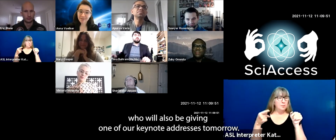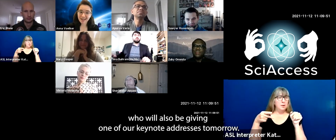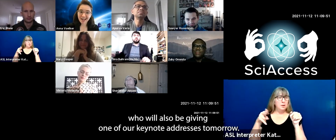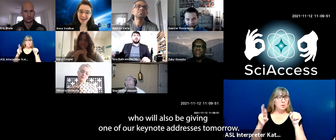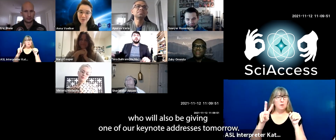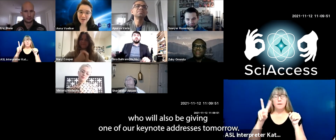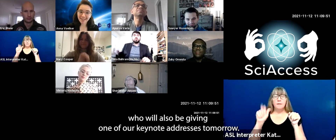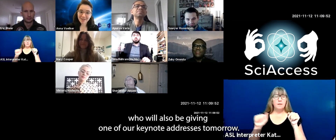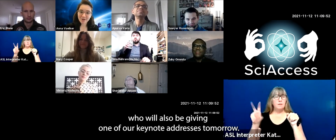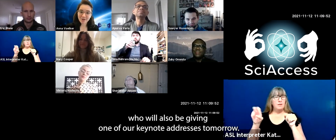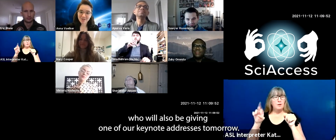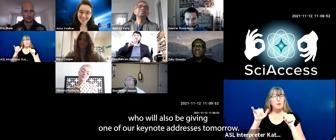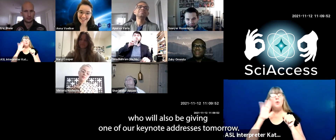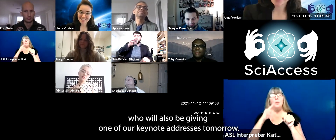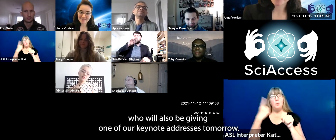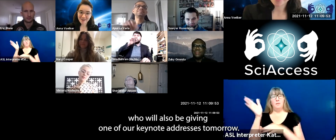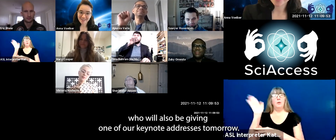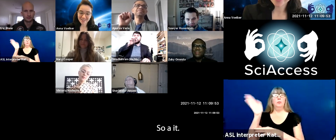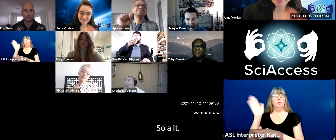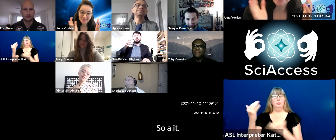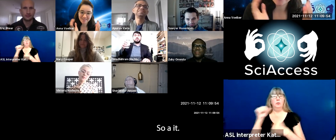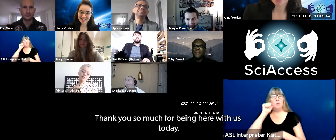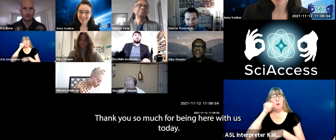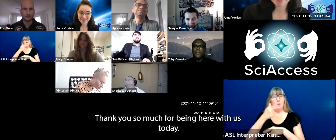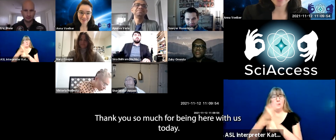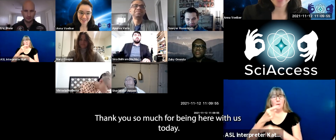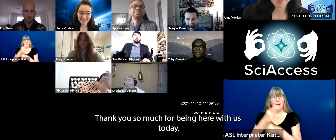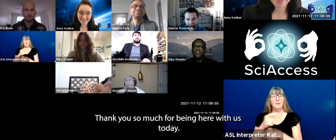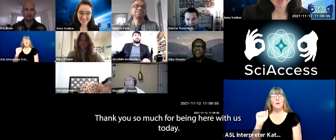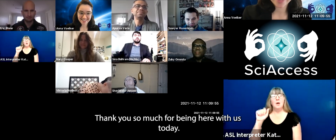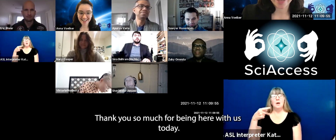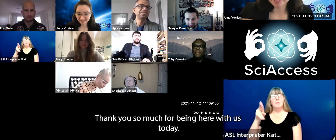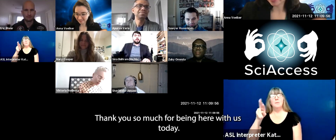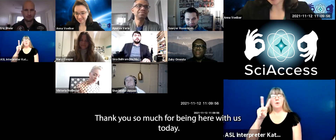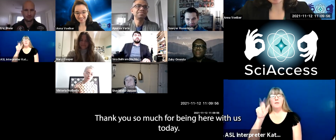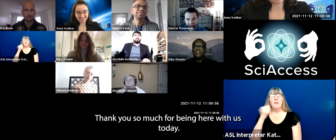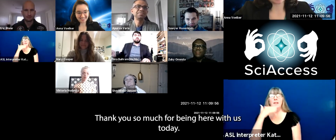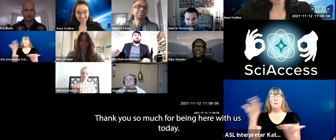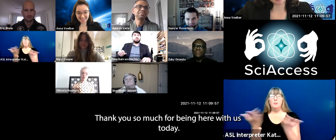be giving one of our keynote addresses tomorrow. So Apurva, thank you so much for being here with us today.